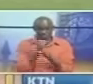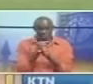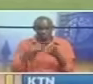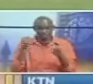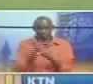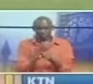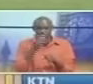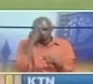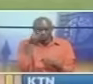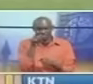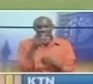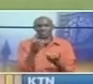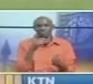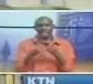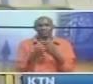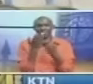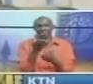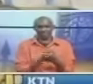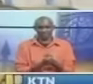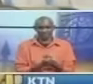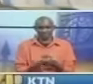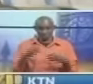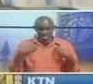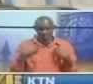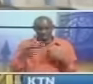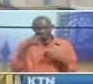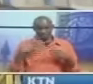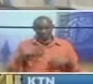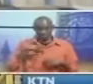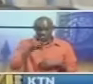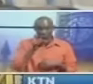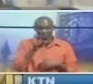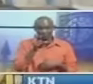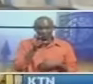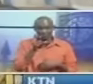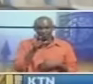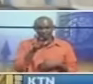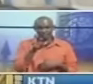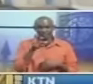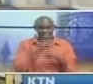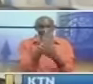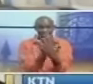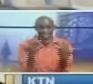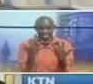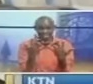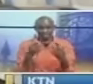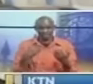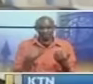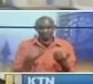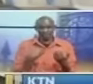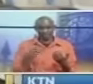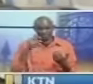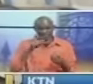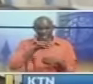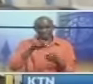while watching the parade. We get some spares who are actually behind the parade. So if a soldier falls down,